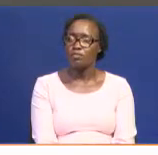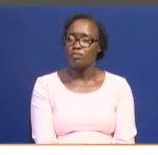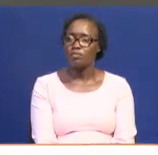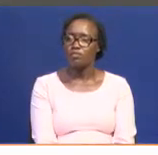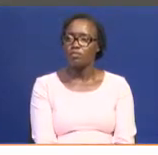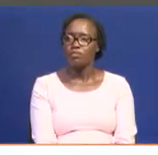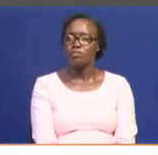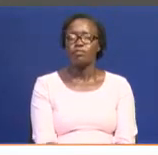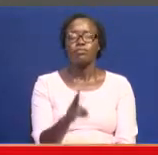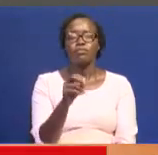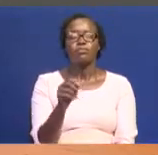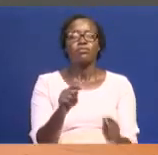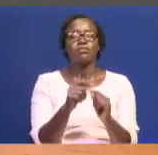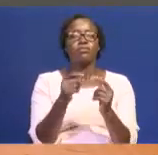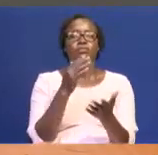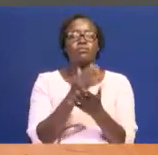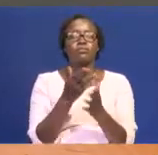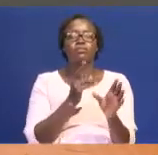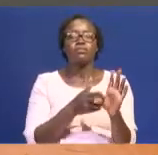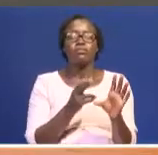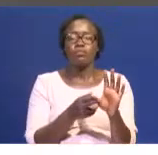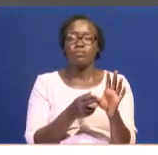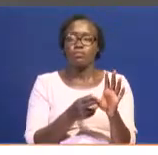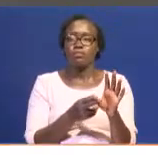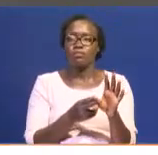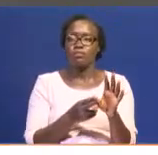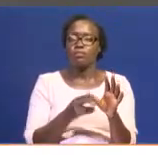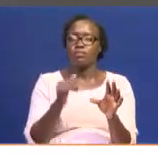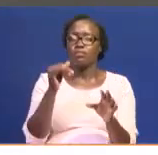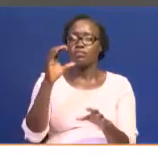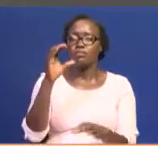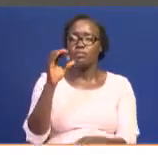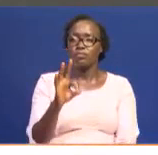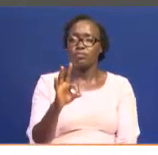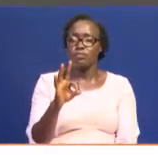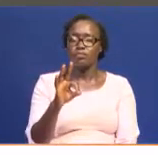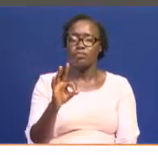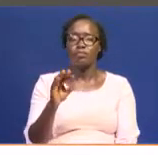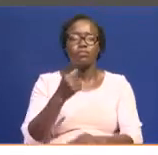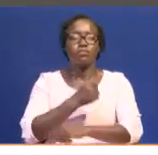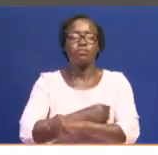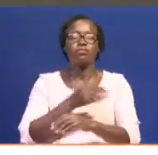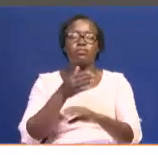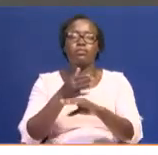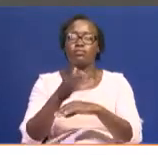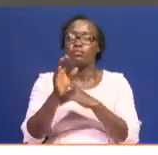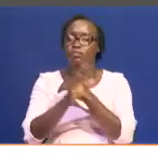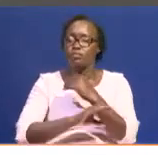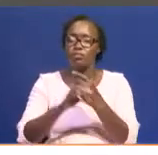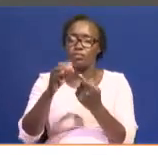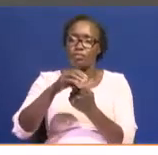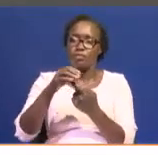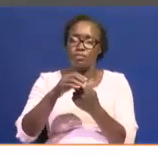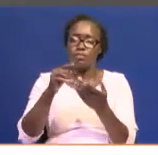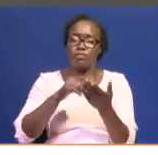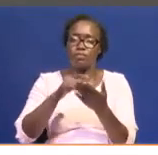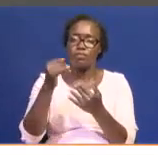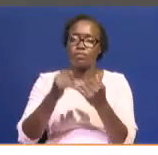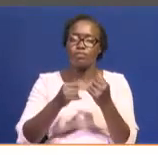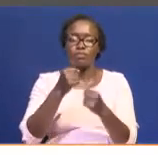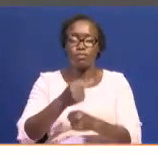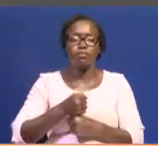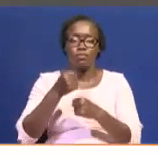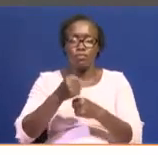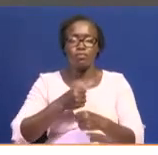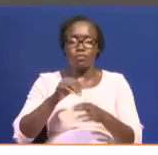that over 20 teams have confirmed participation in the ISF World Schools Cross Country Championships, scheduled to take place this weekend at the Ngong